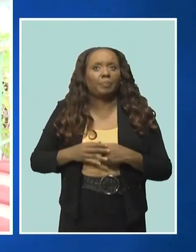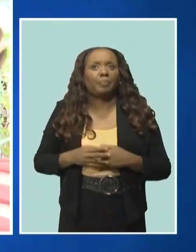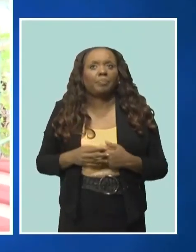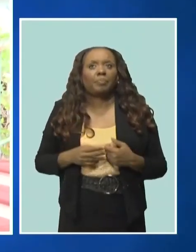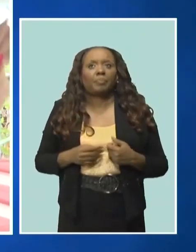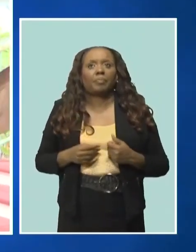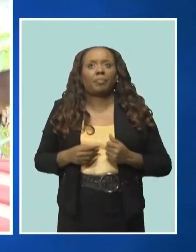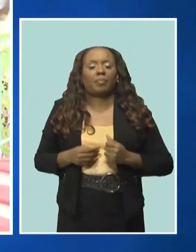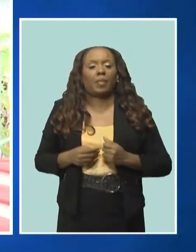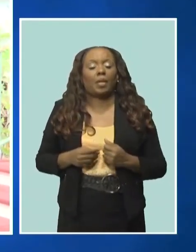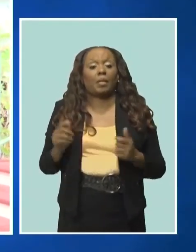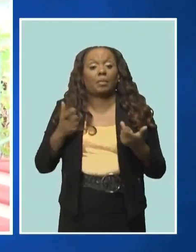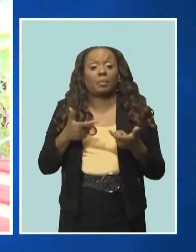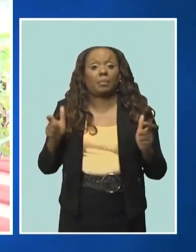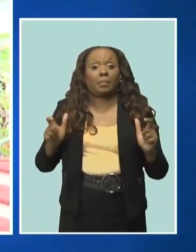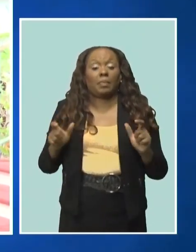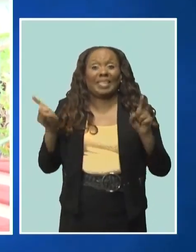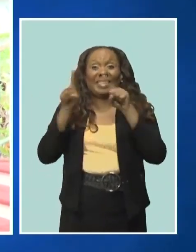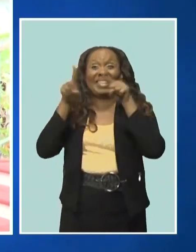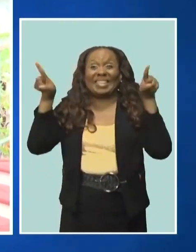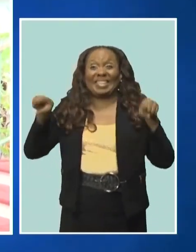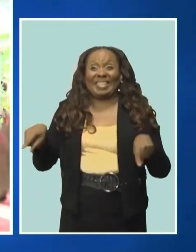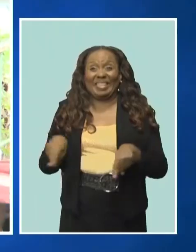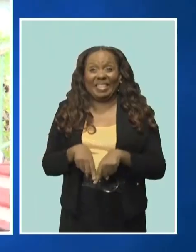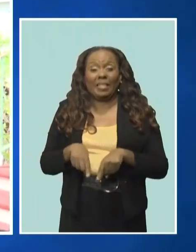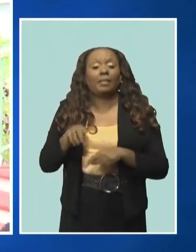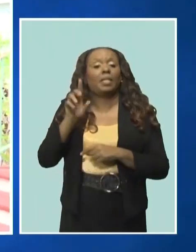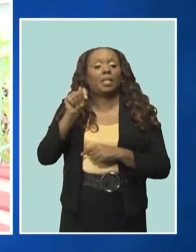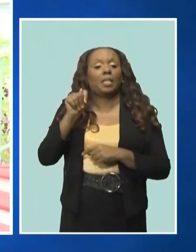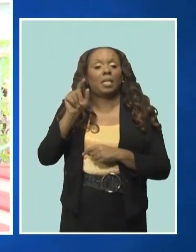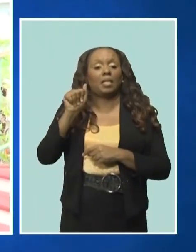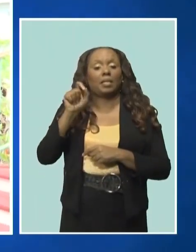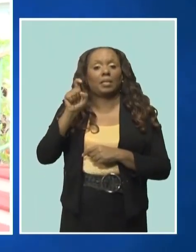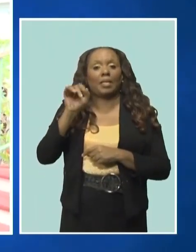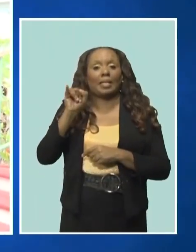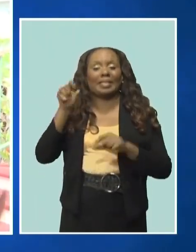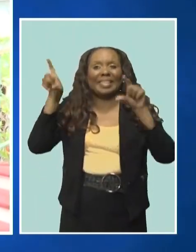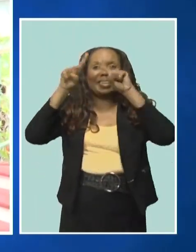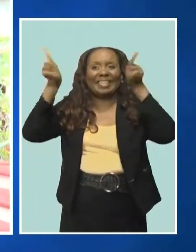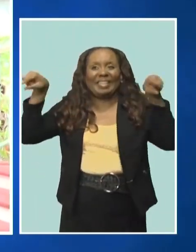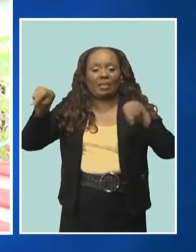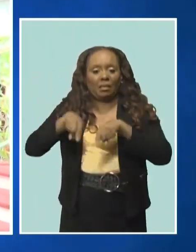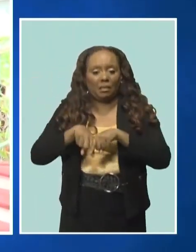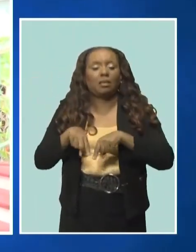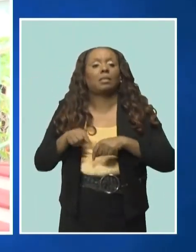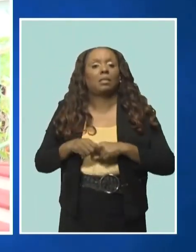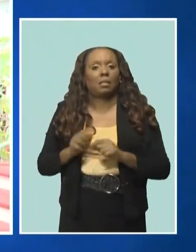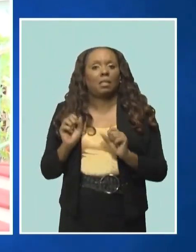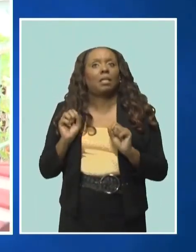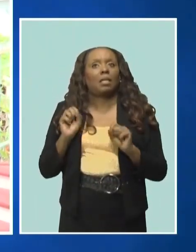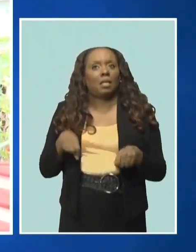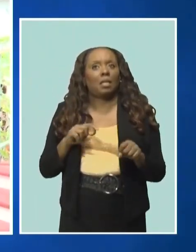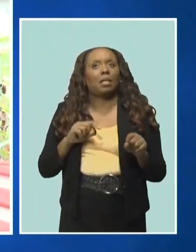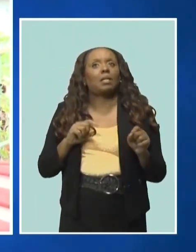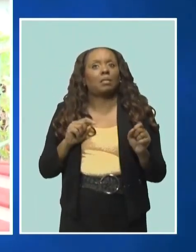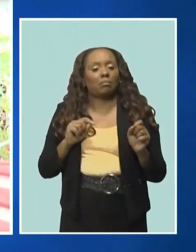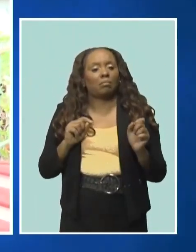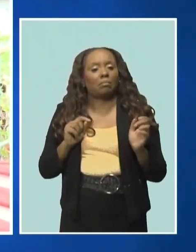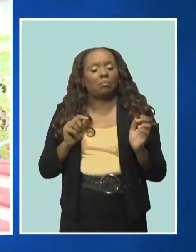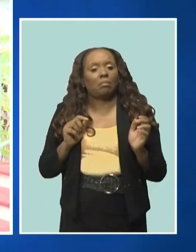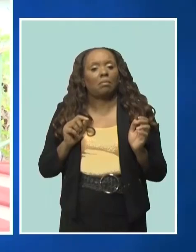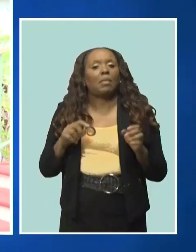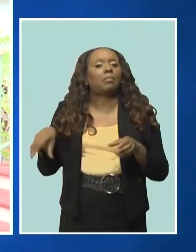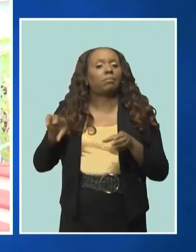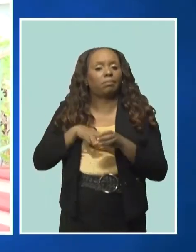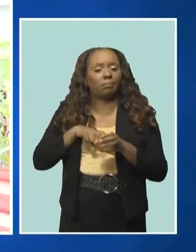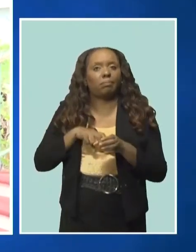huge taxi sign that is over by what we call Central Purchasing. And in that area, you can always go to board something that will take